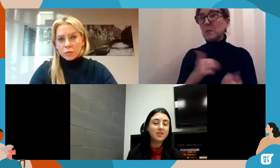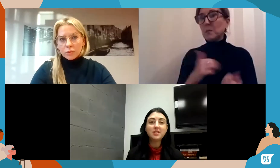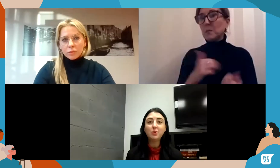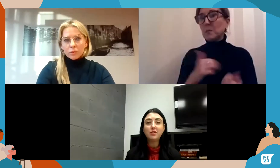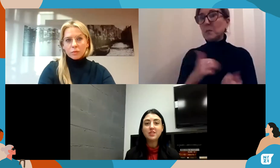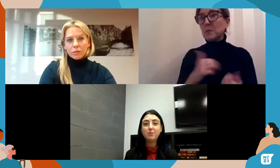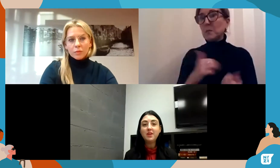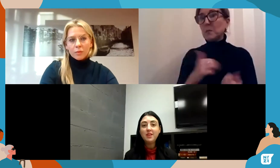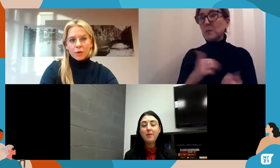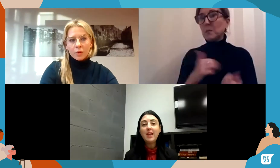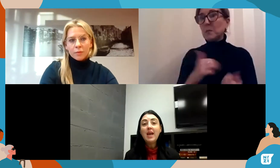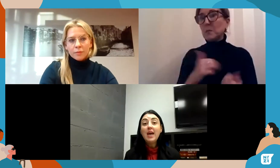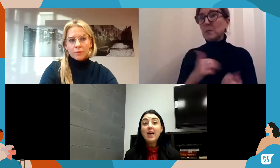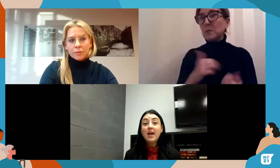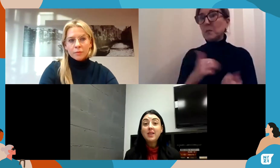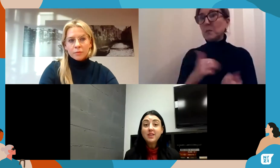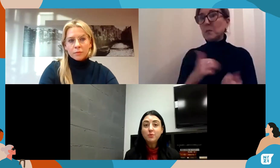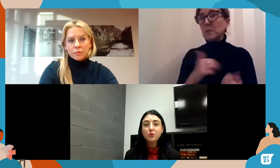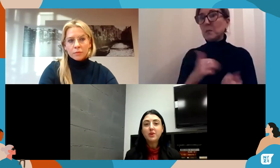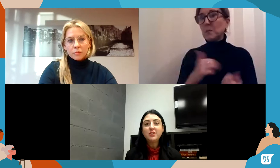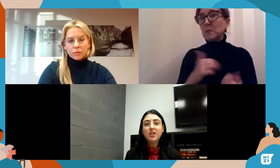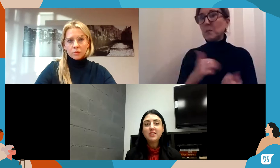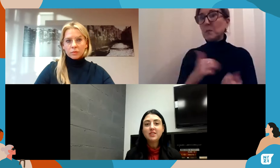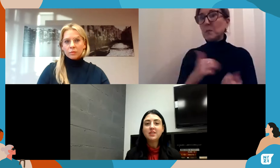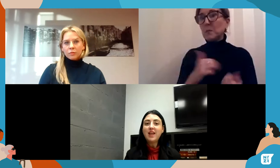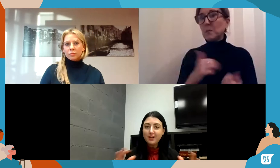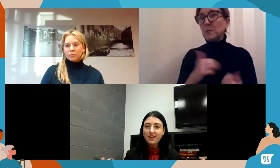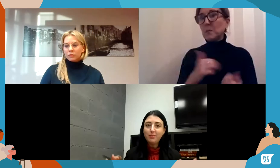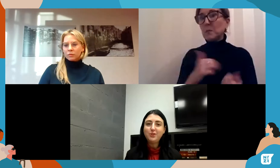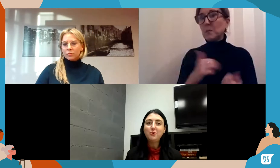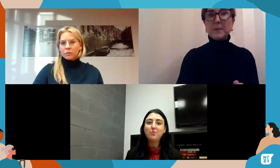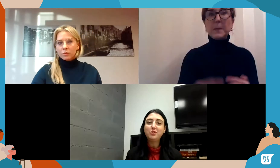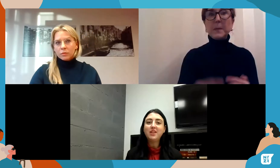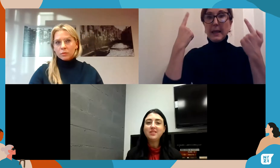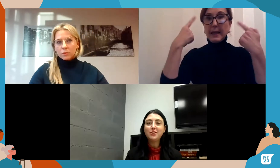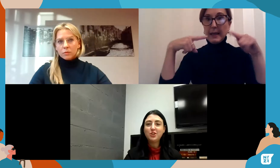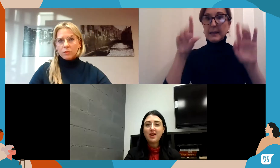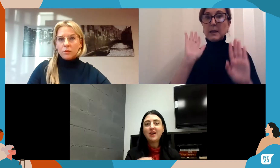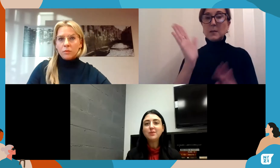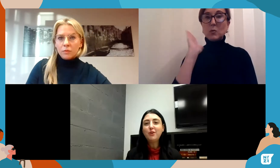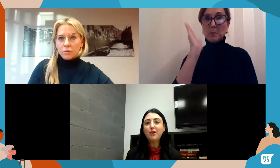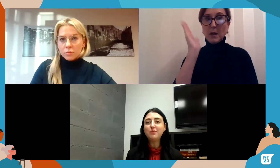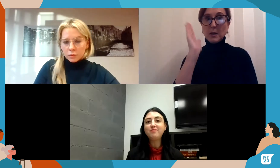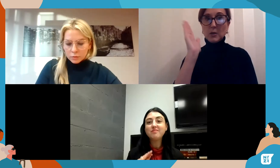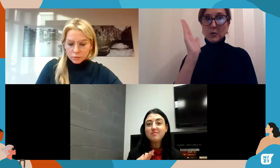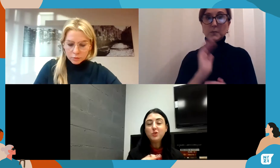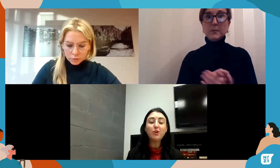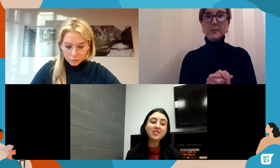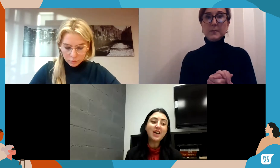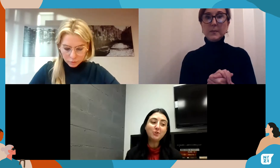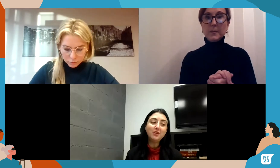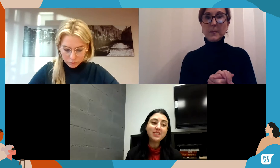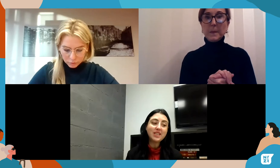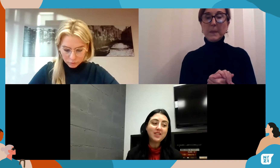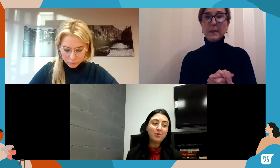Thank you, Madam Murauskienė, for the presentation. Our next speaker